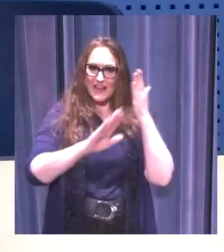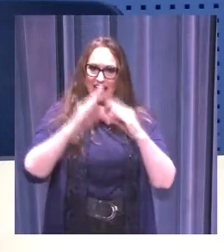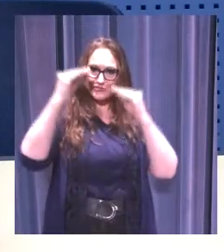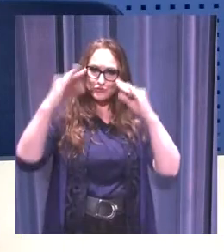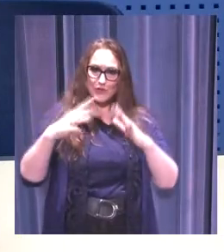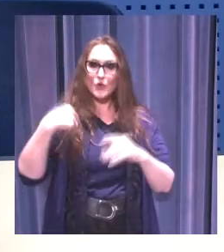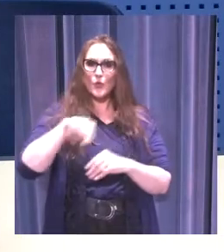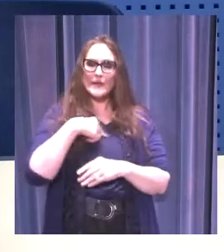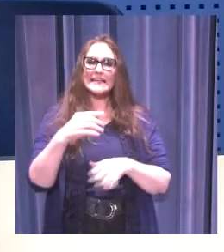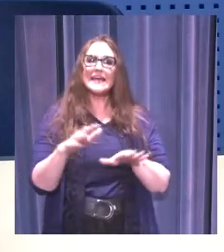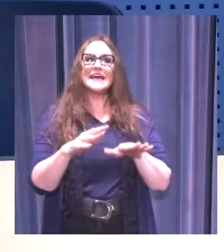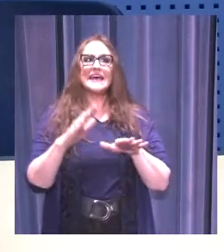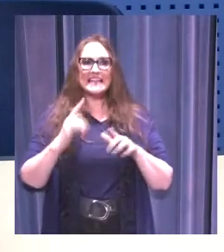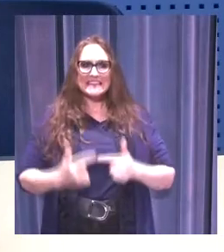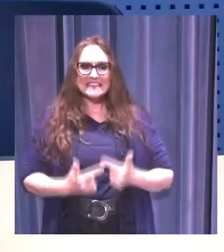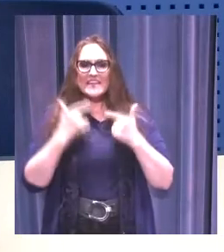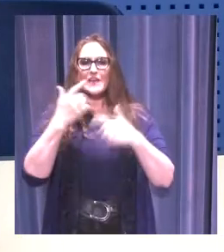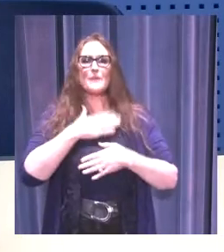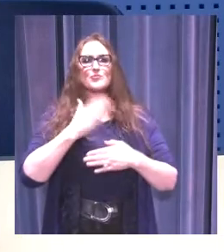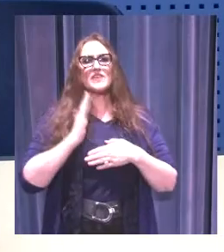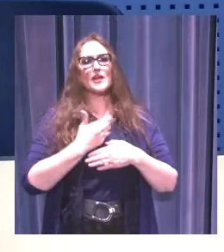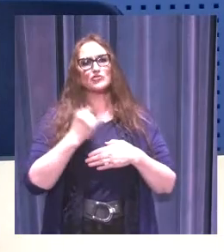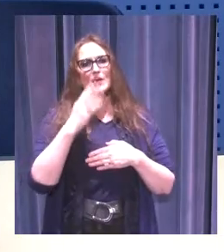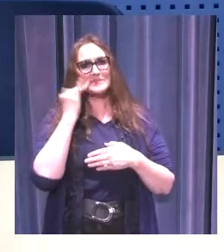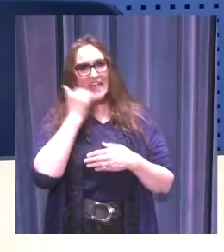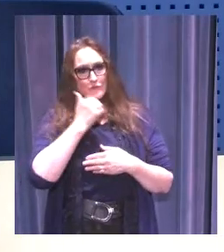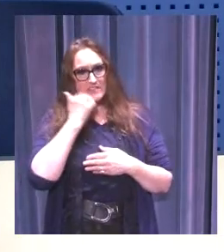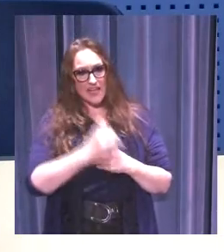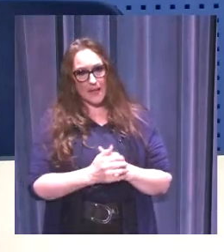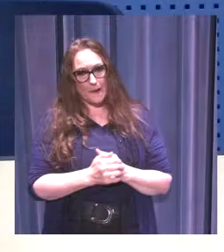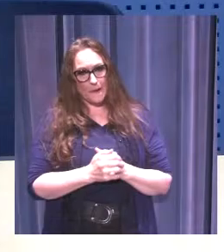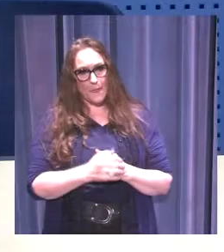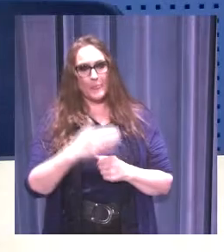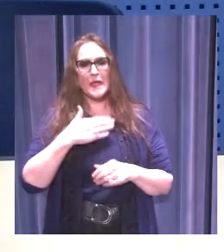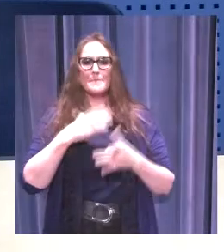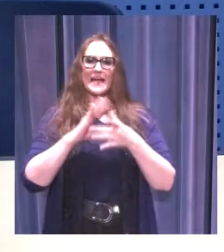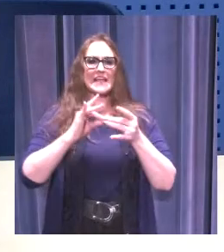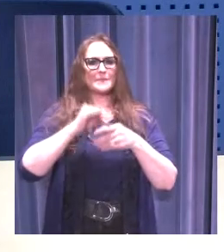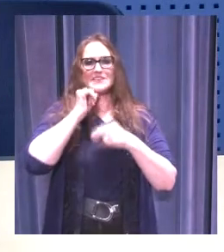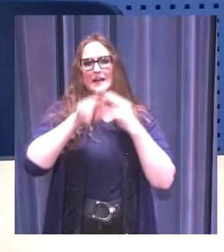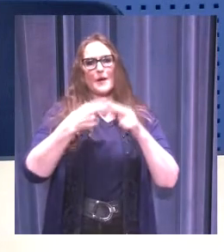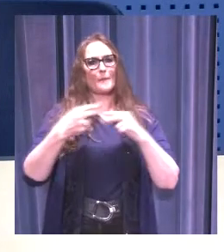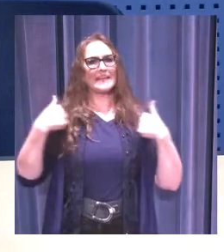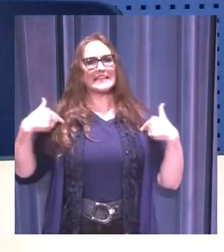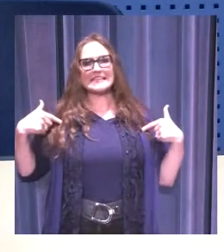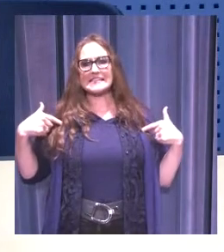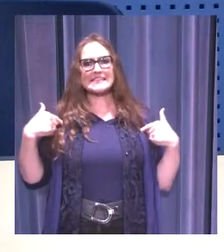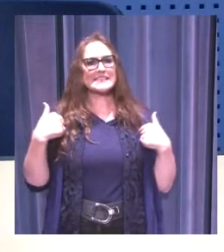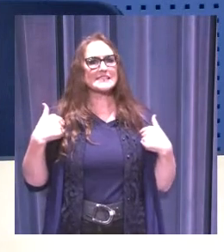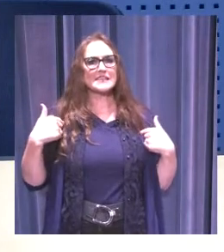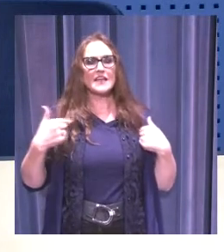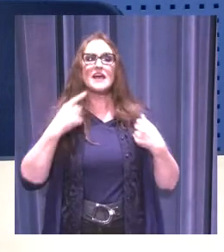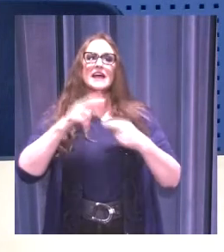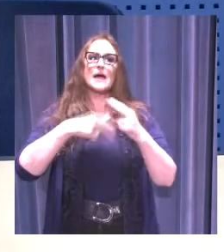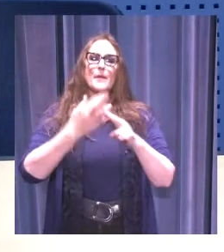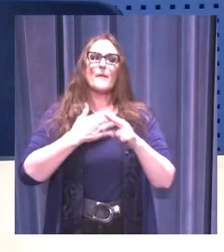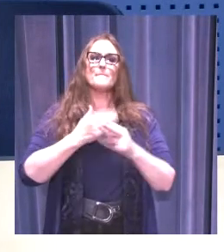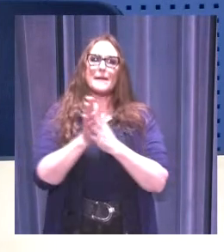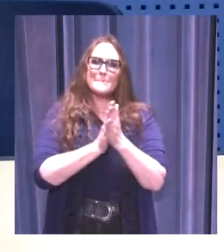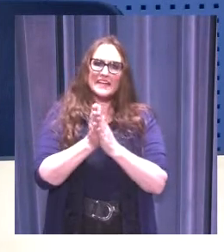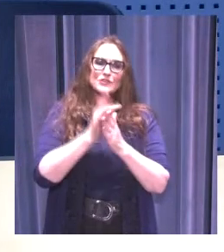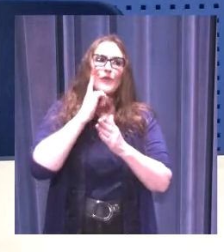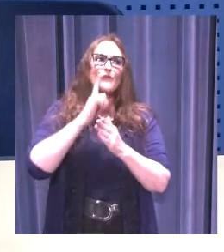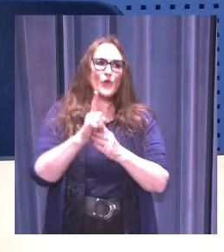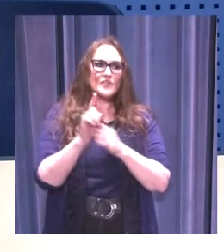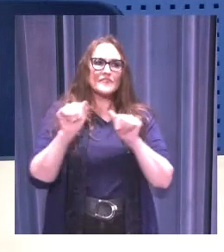instructors, we live, and breathe our jobs every day. My comments are not about me. They are about my passion for